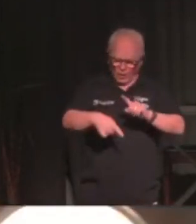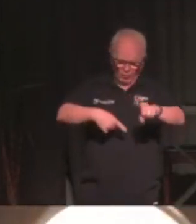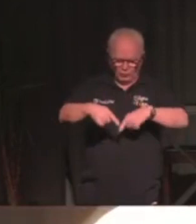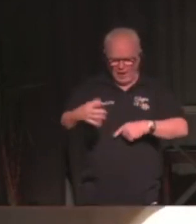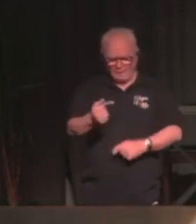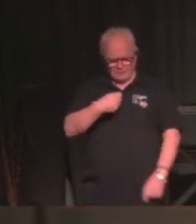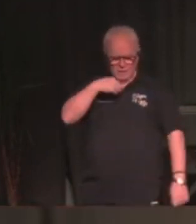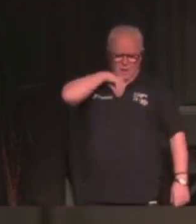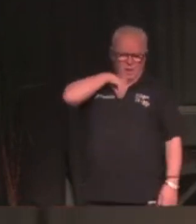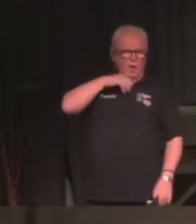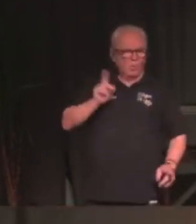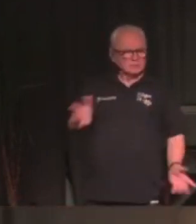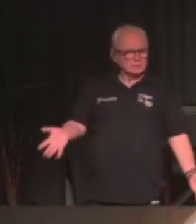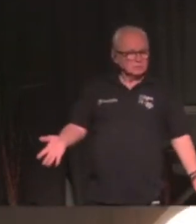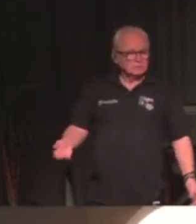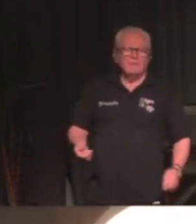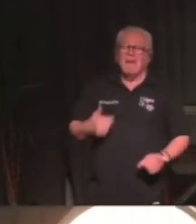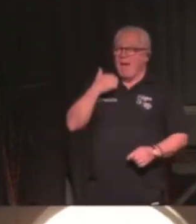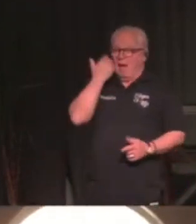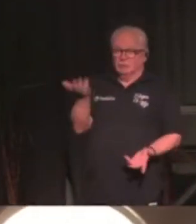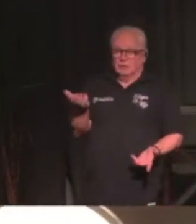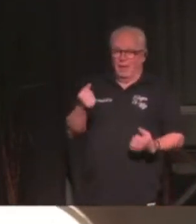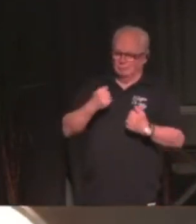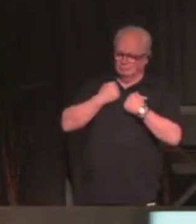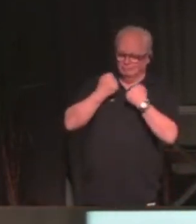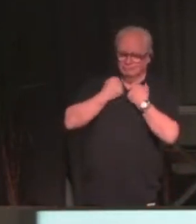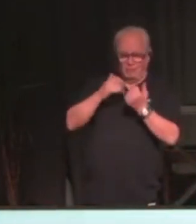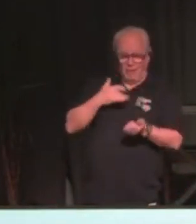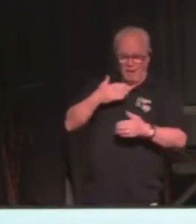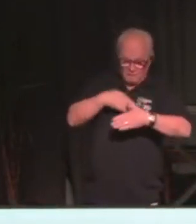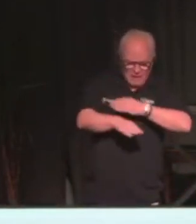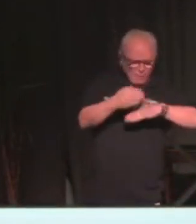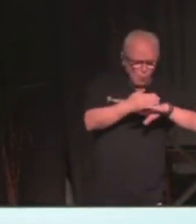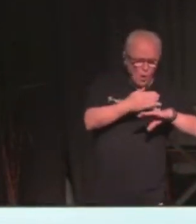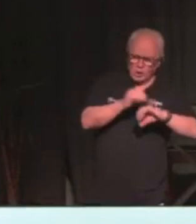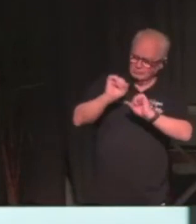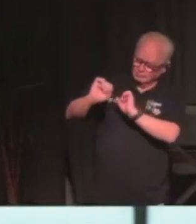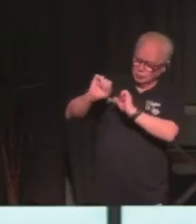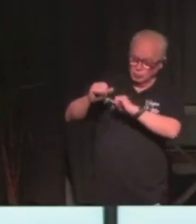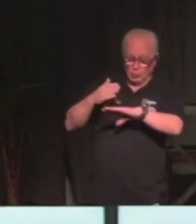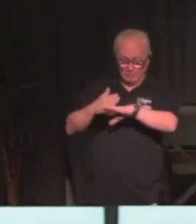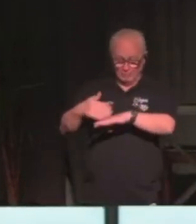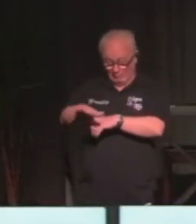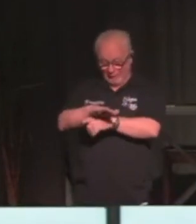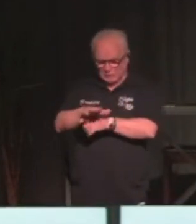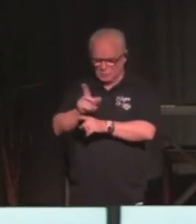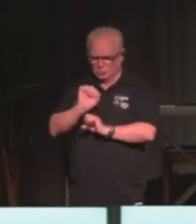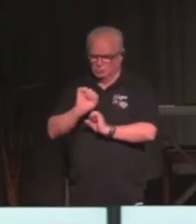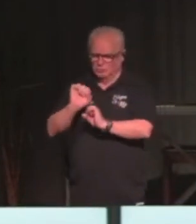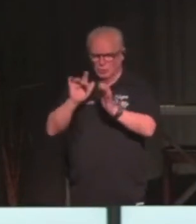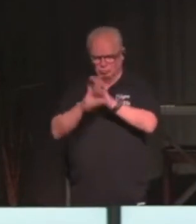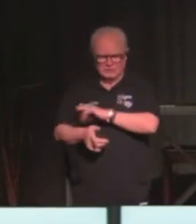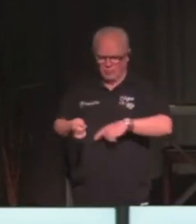What authority do we have every day in our lives, in work, in your place, as a Christian? What's your